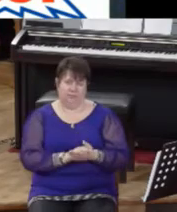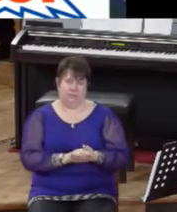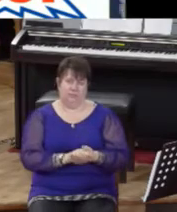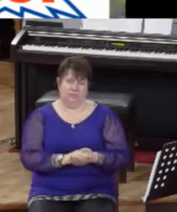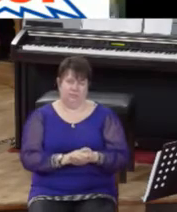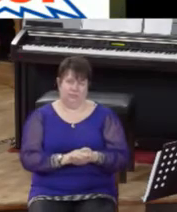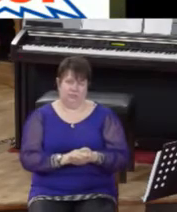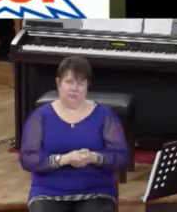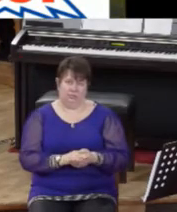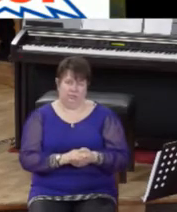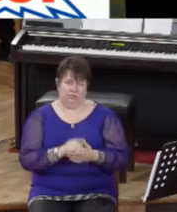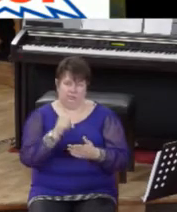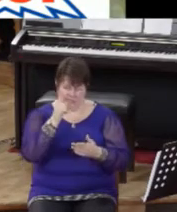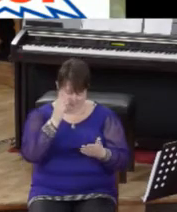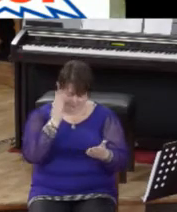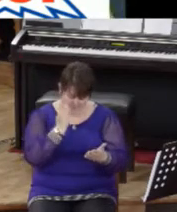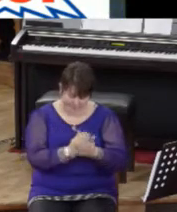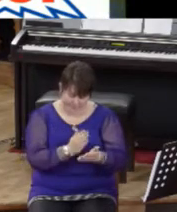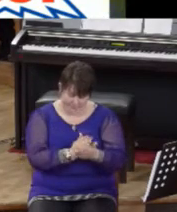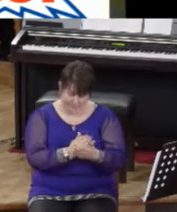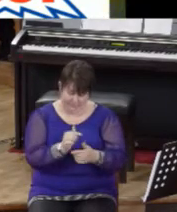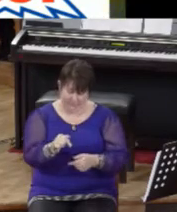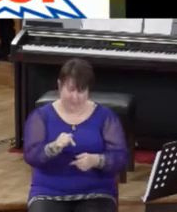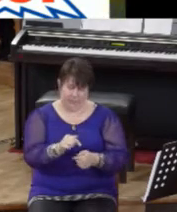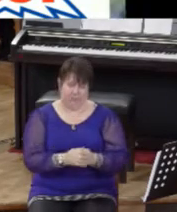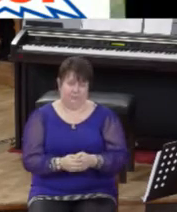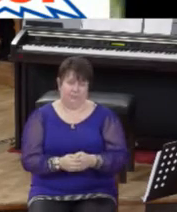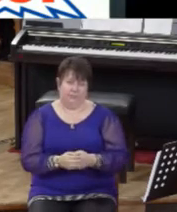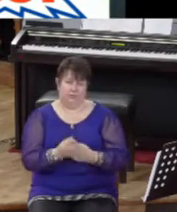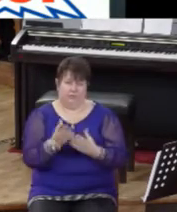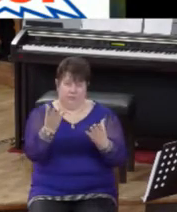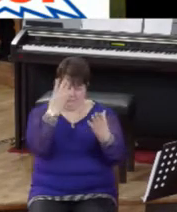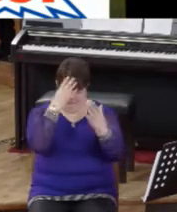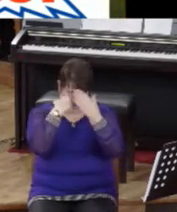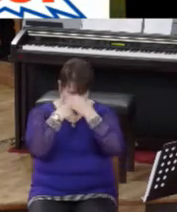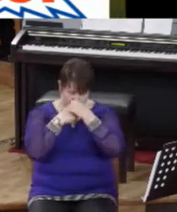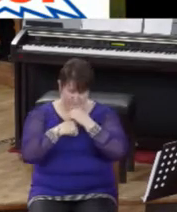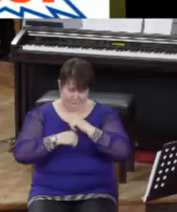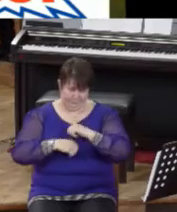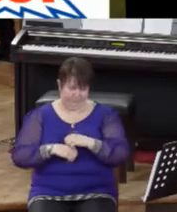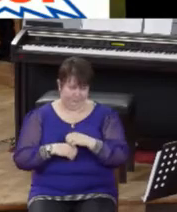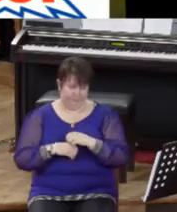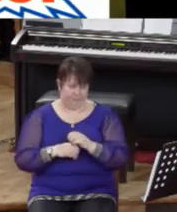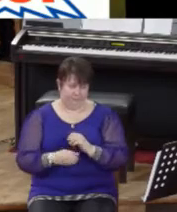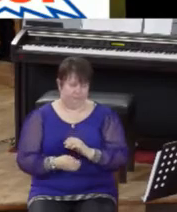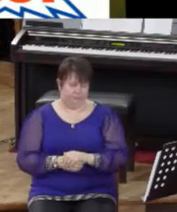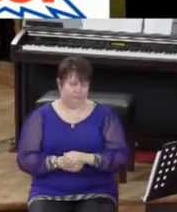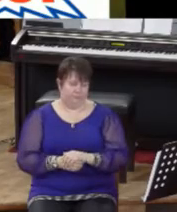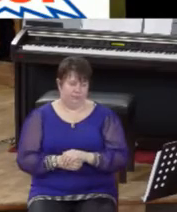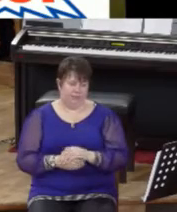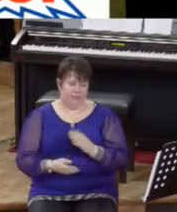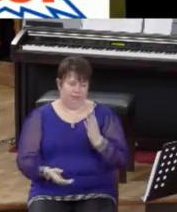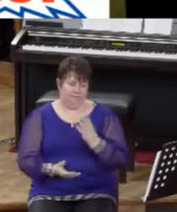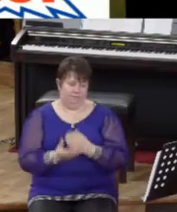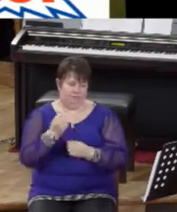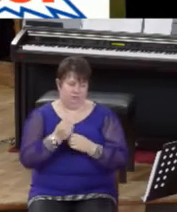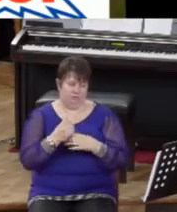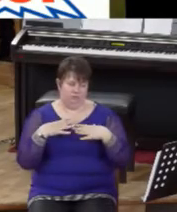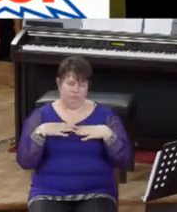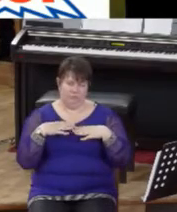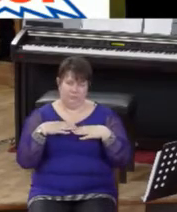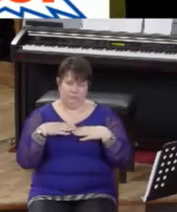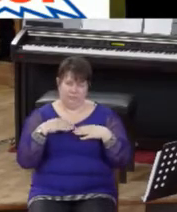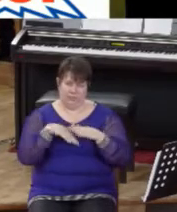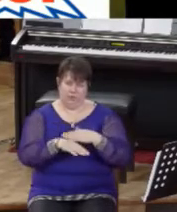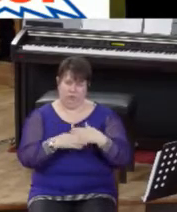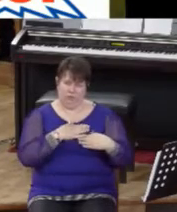it. Believe it. Soak it in. Let it find a resting place in your